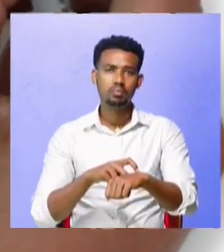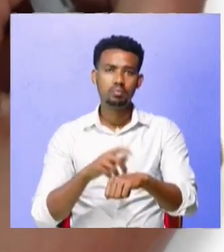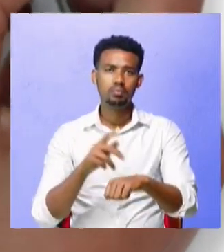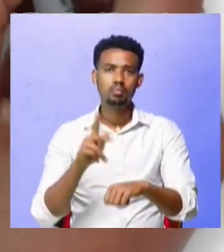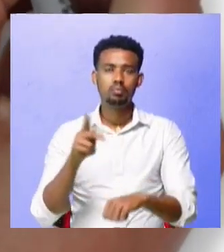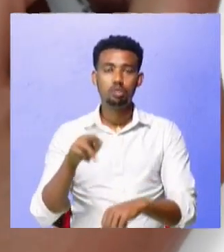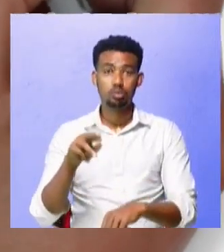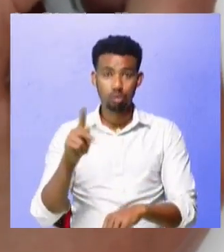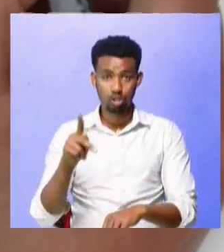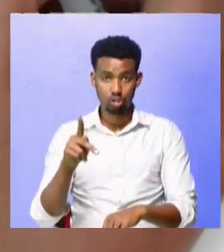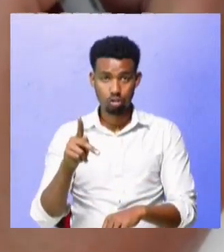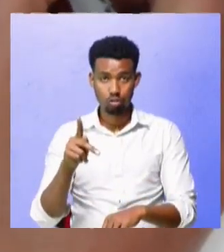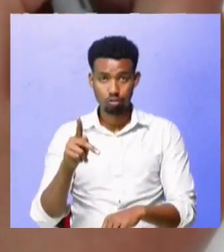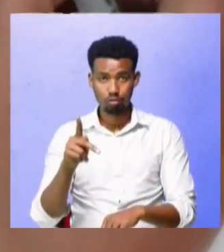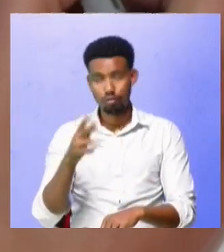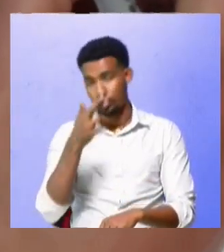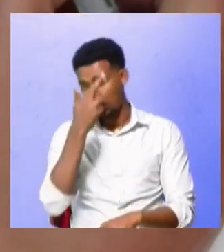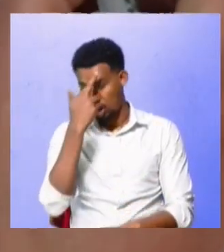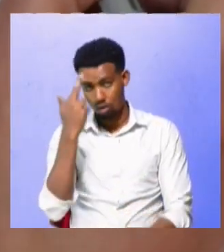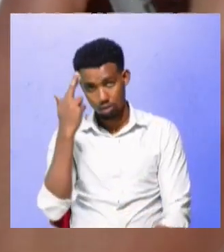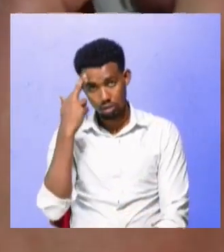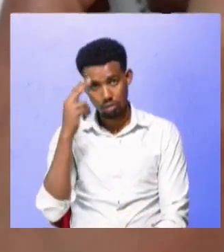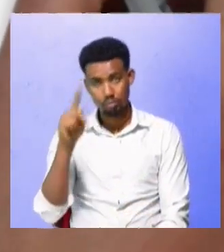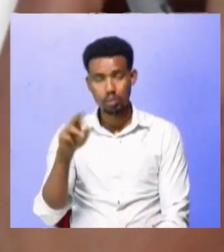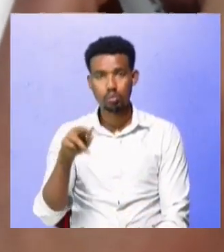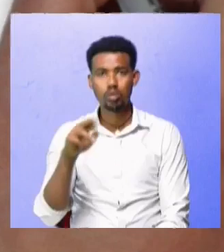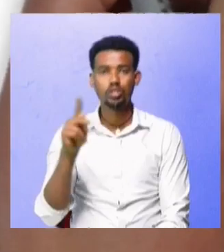preposition of time, cause